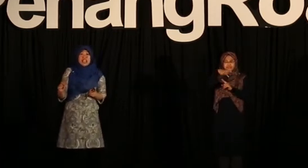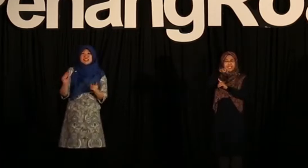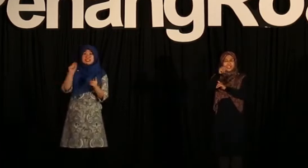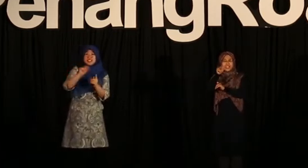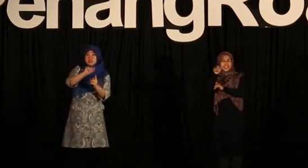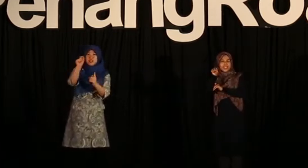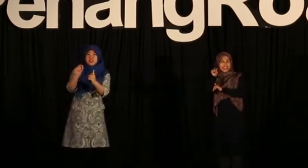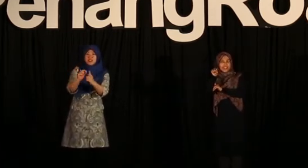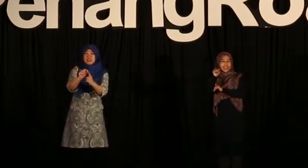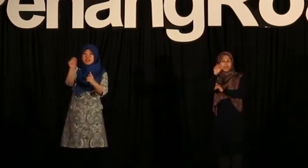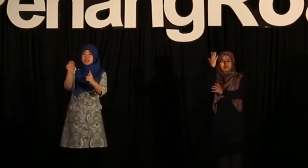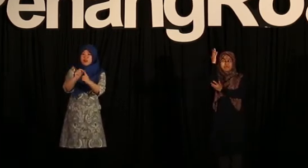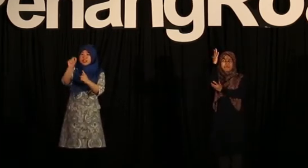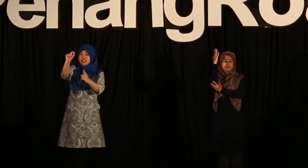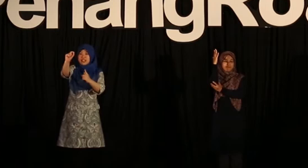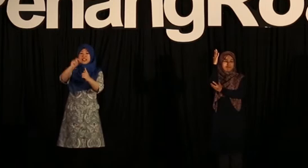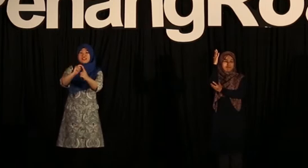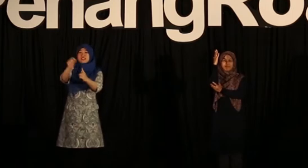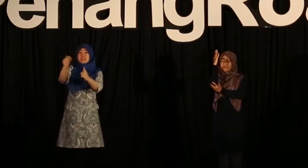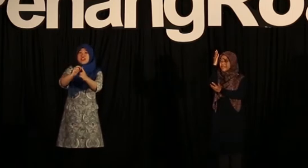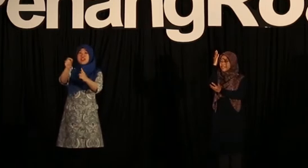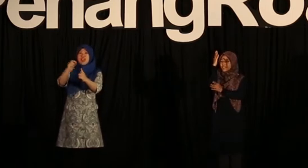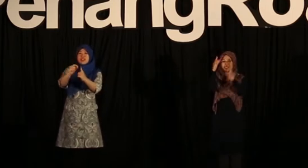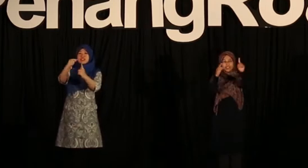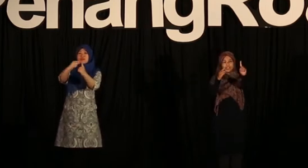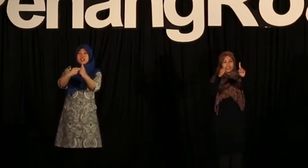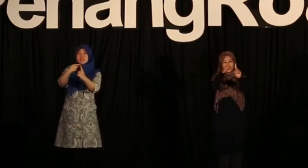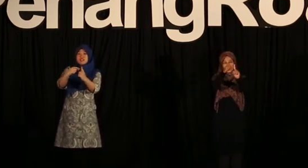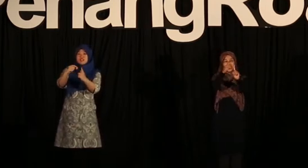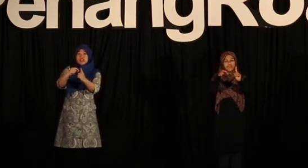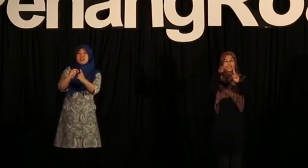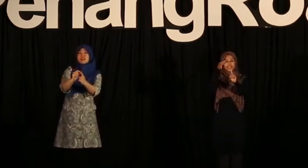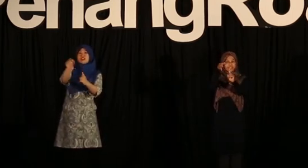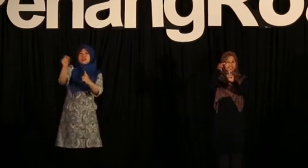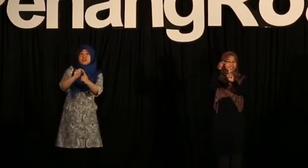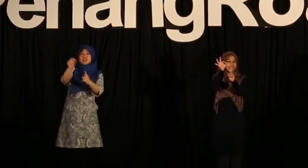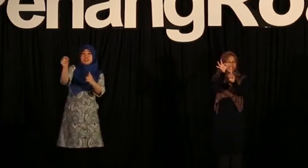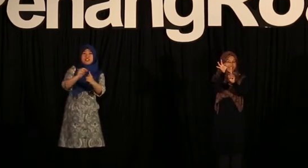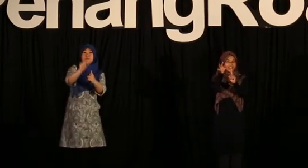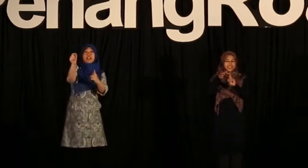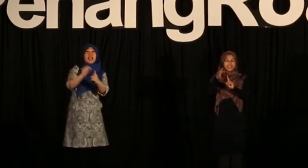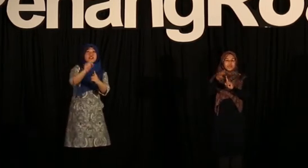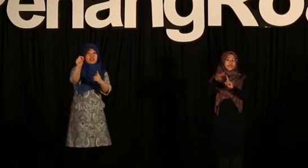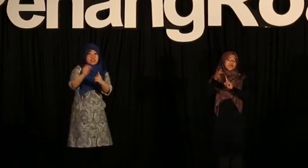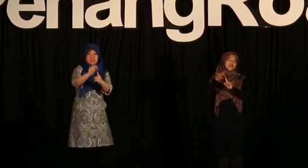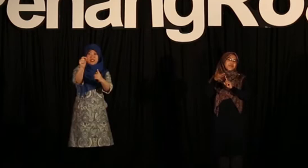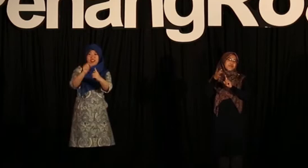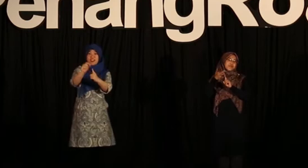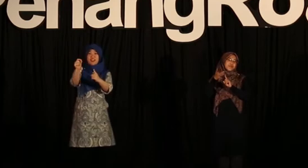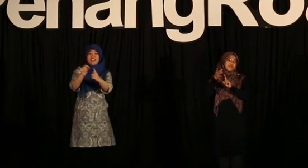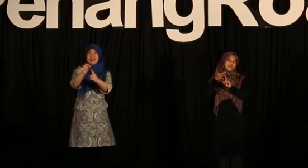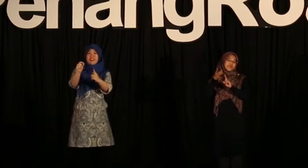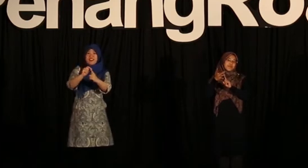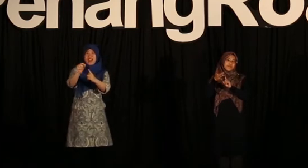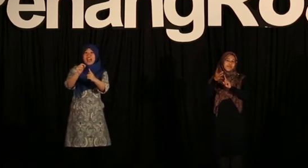unique. It's the tree. So it's like this, and then it's the branch of the tree. It's the Penang tree.